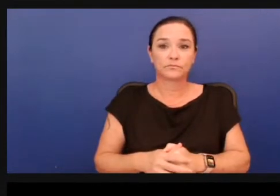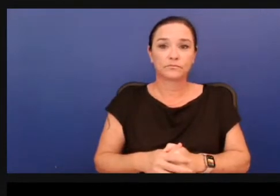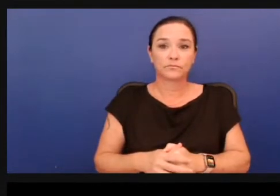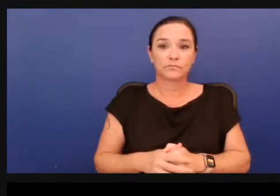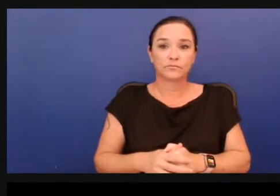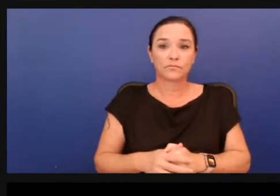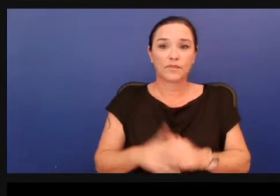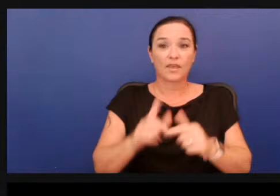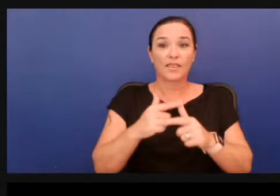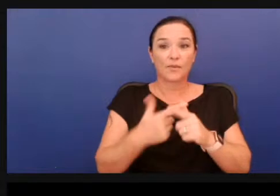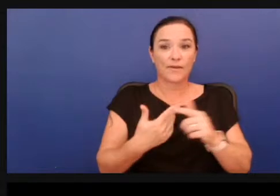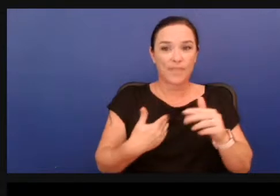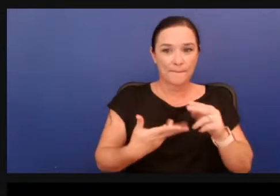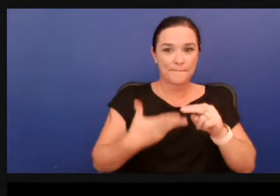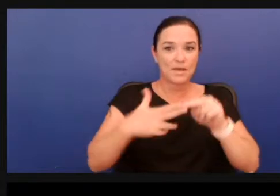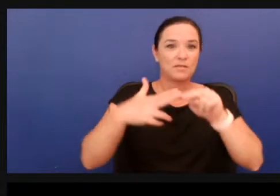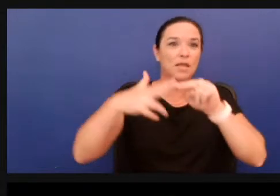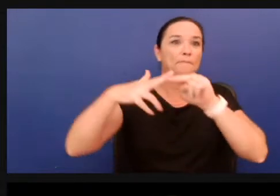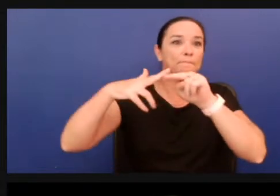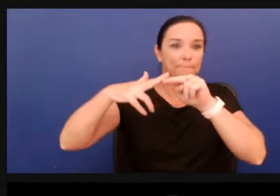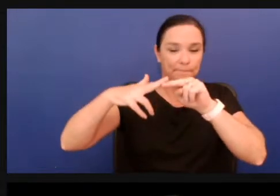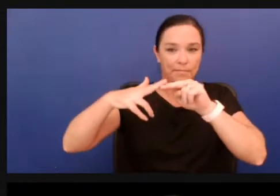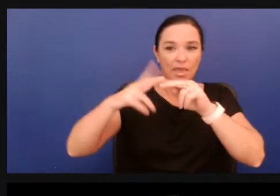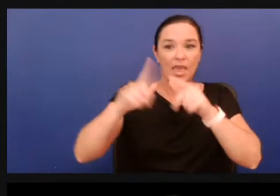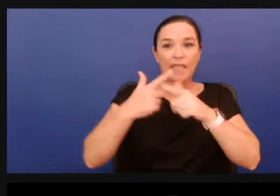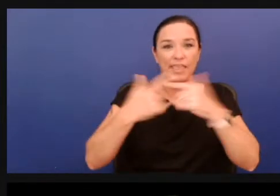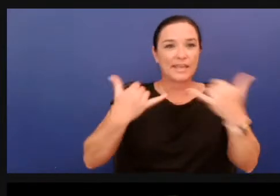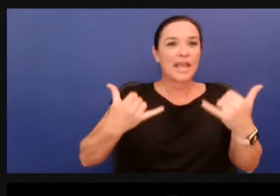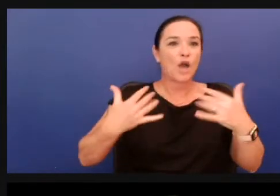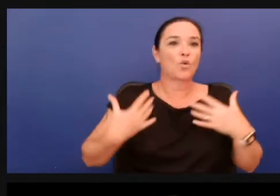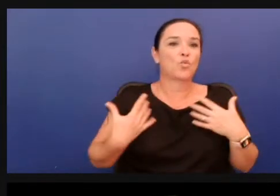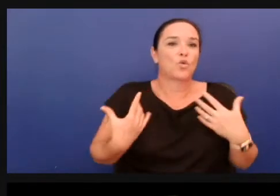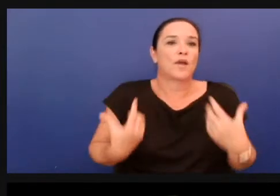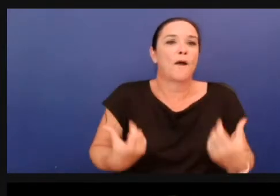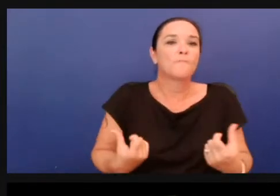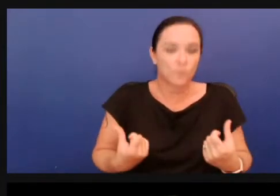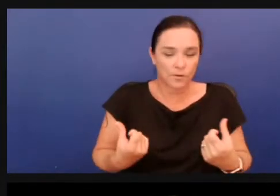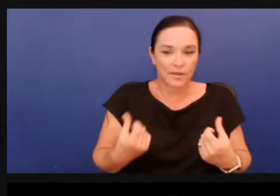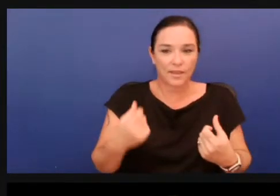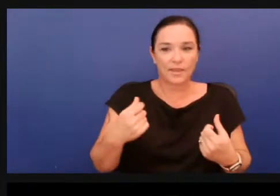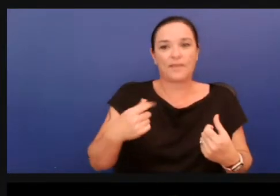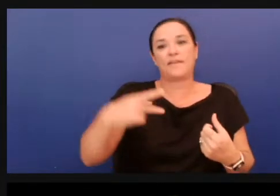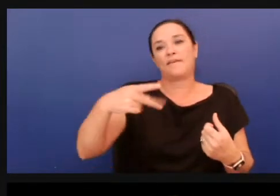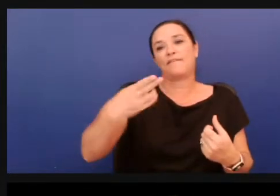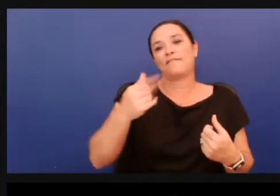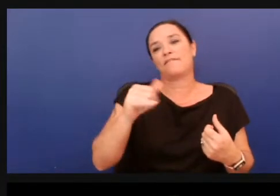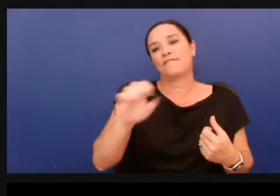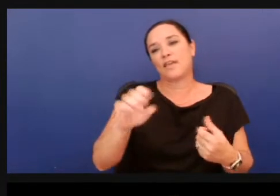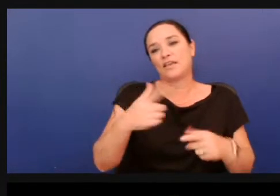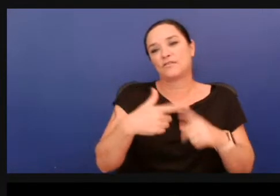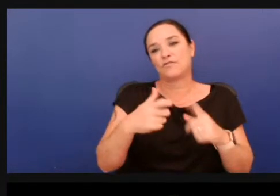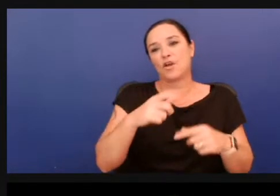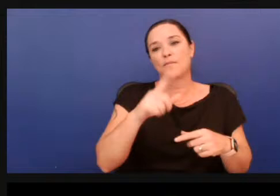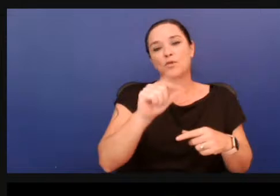buildup. Right? So really what we are is in the recovery phase of the 2022 eruption of Mauna Loa still.